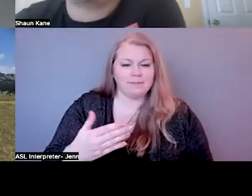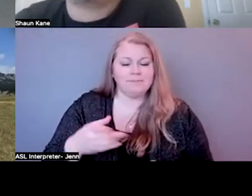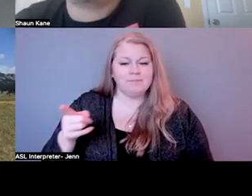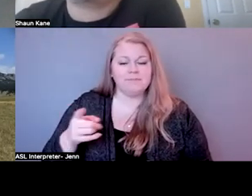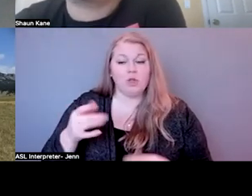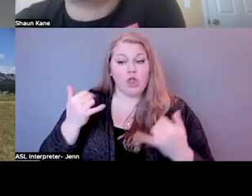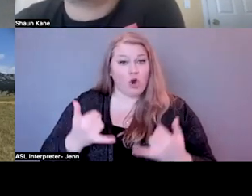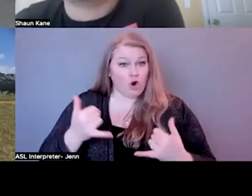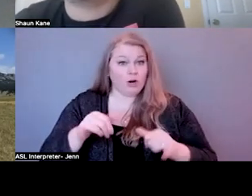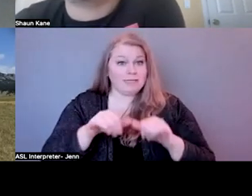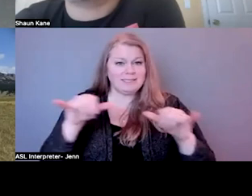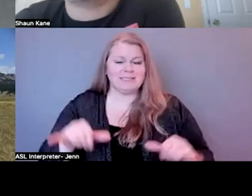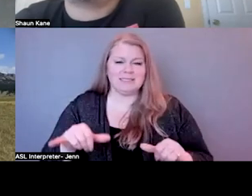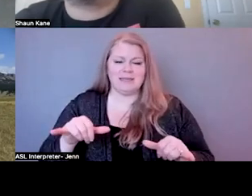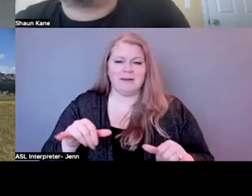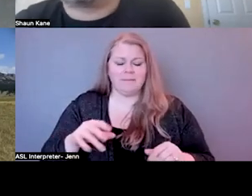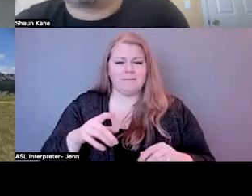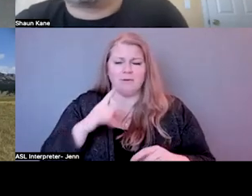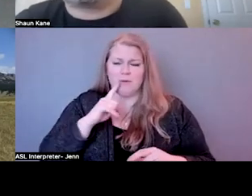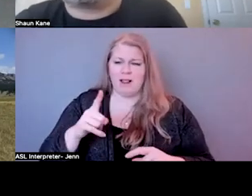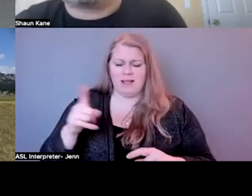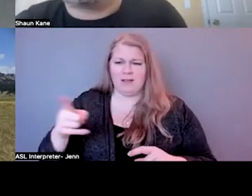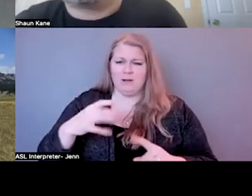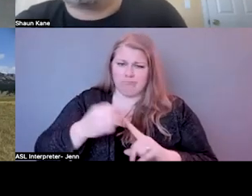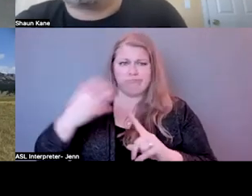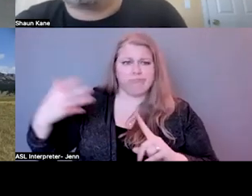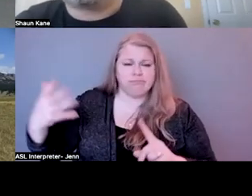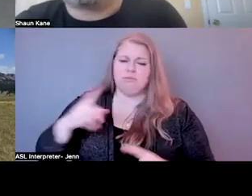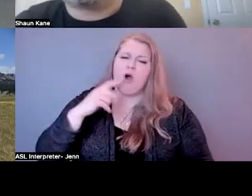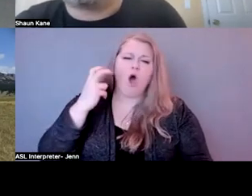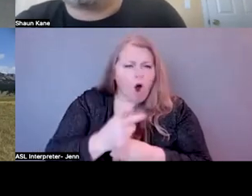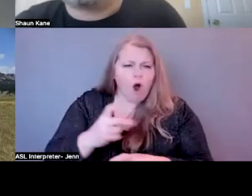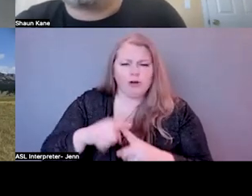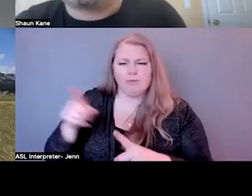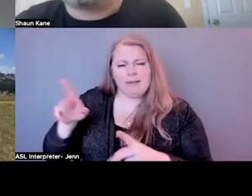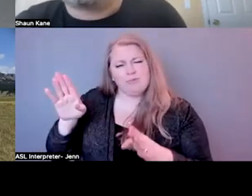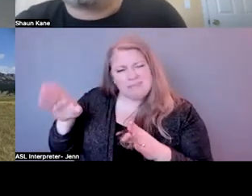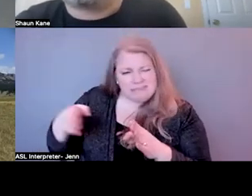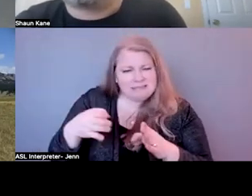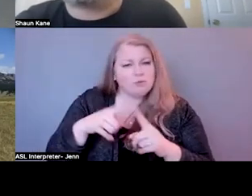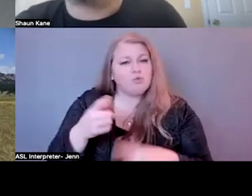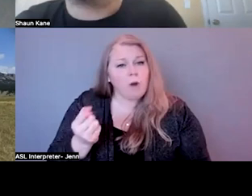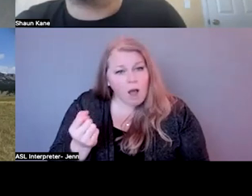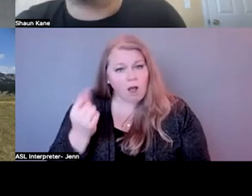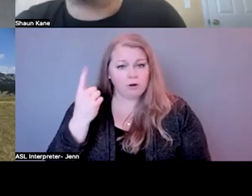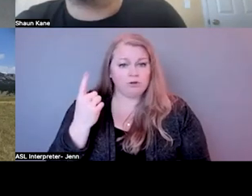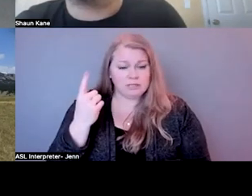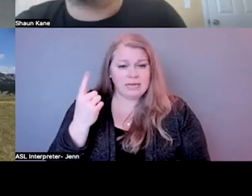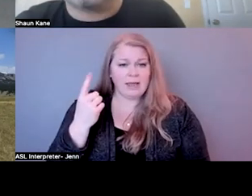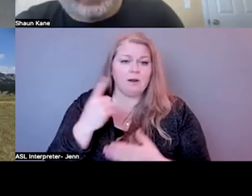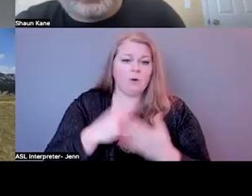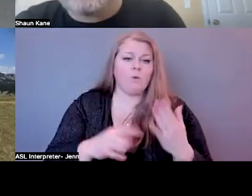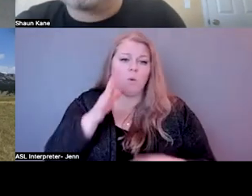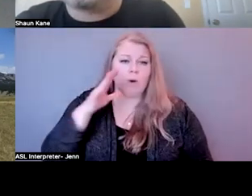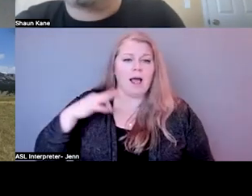current systems are quite verbose, and it's difficult to get them to understand what would help